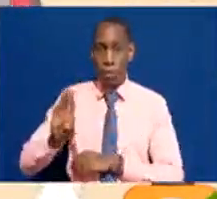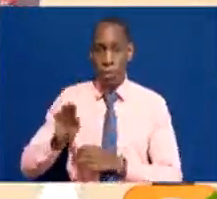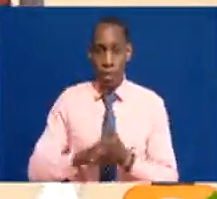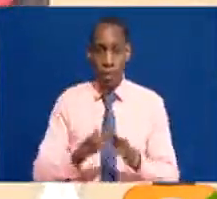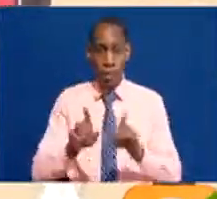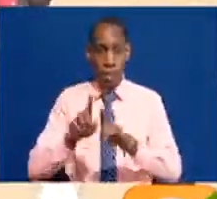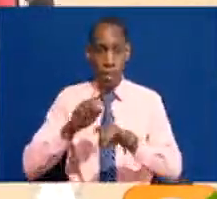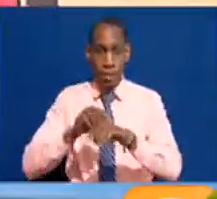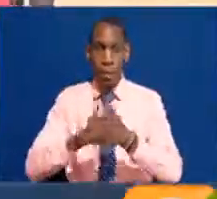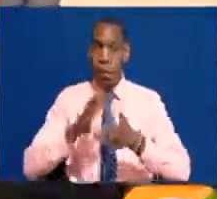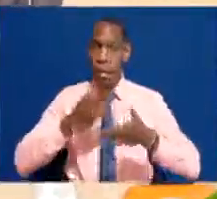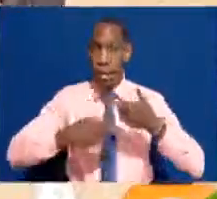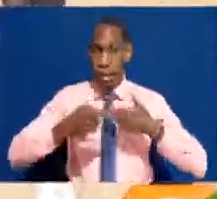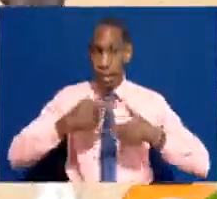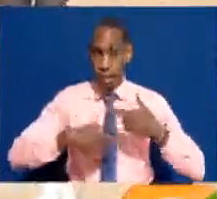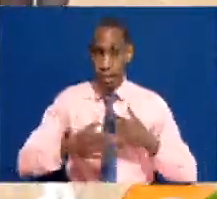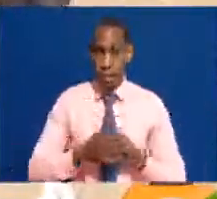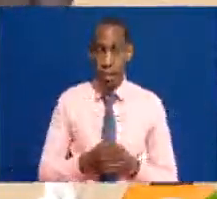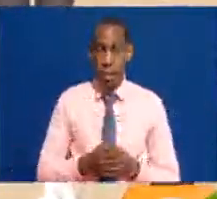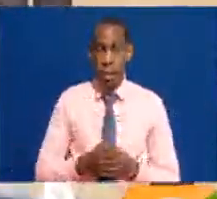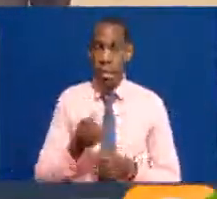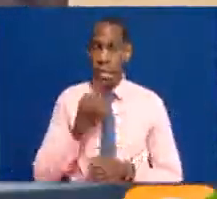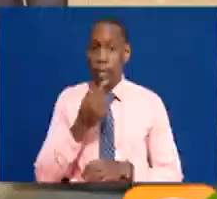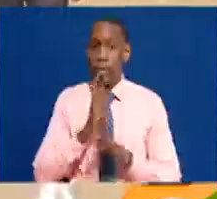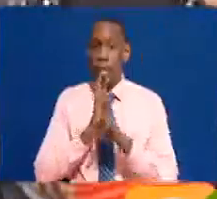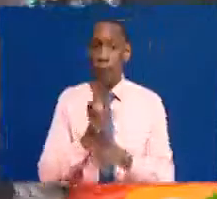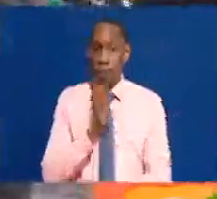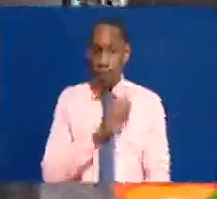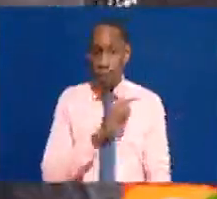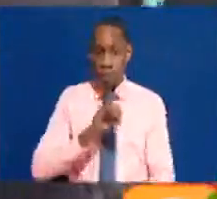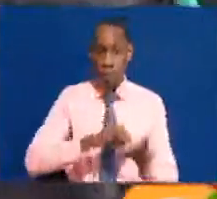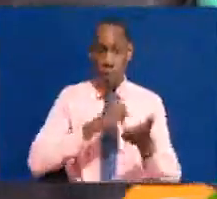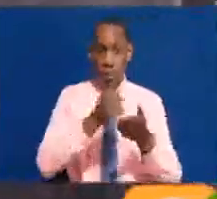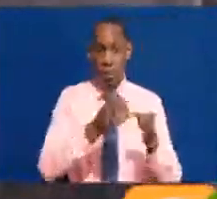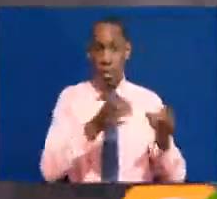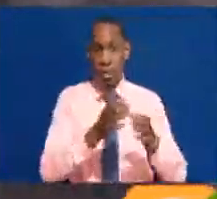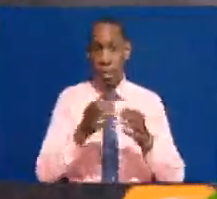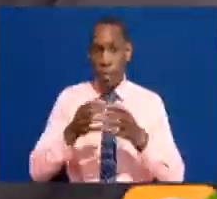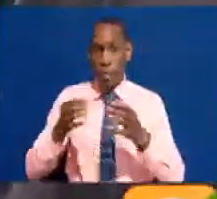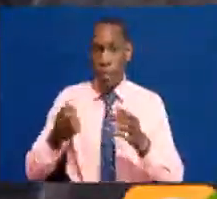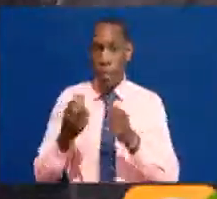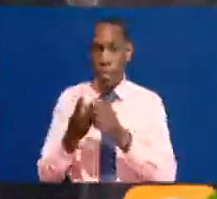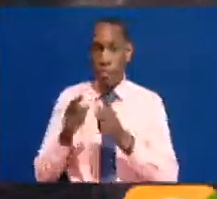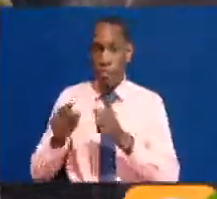the period under review, the number of claims reported to the insurers rose